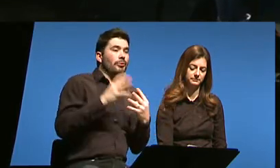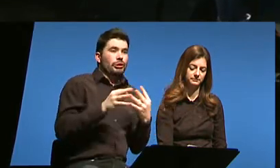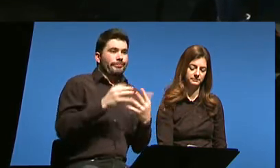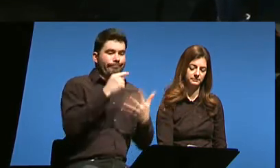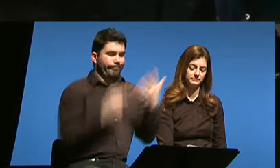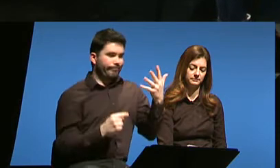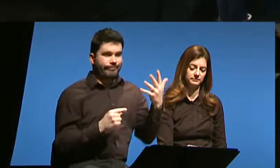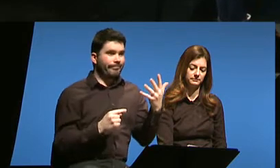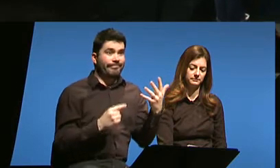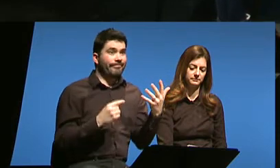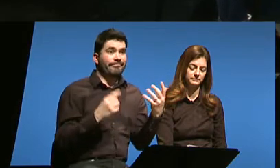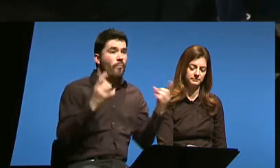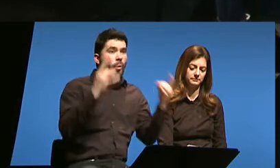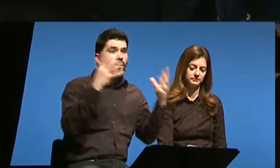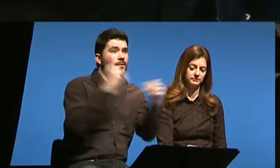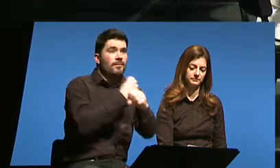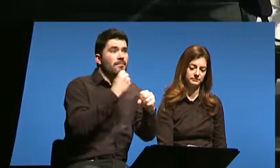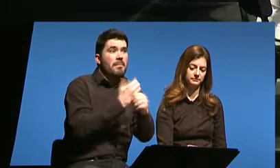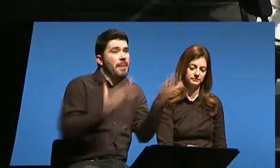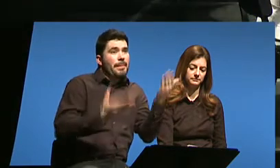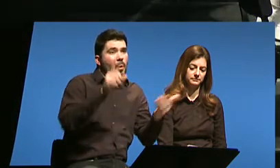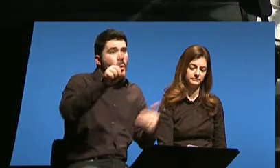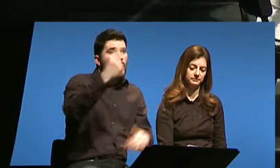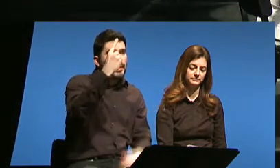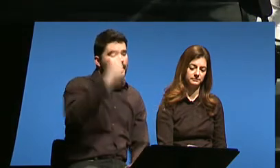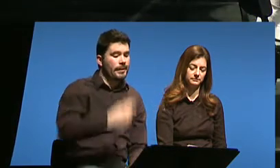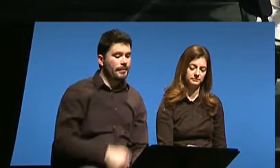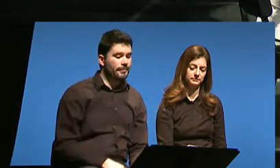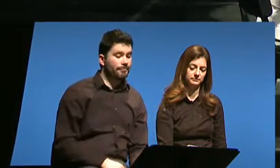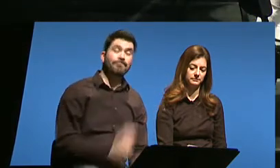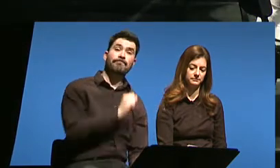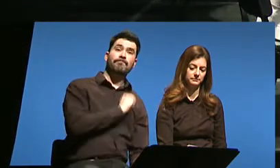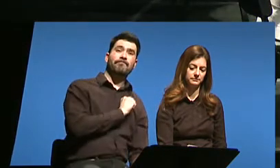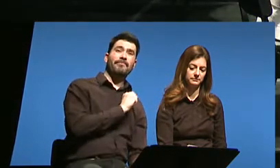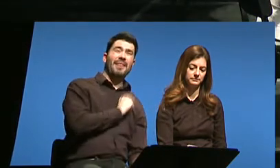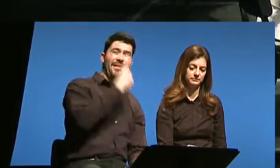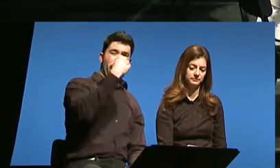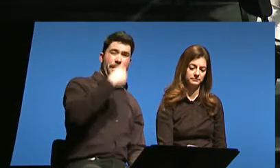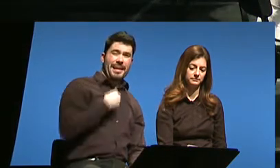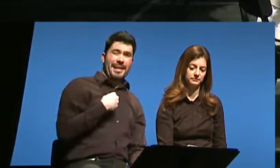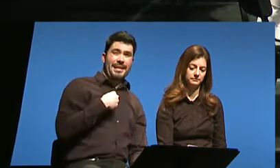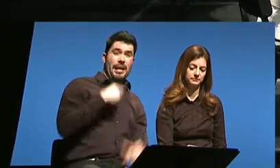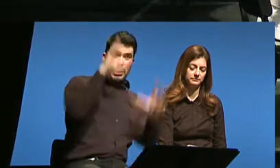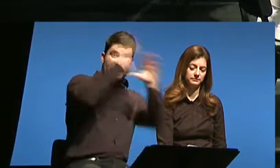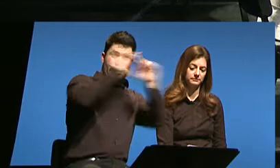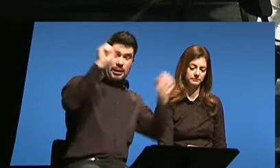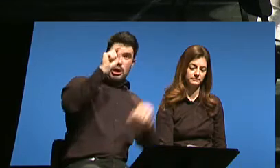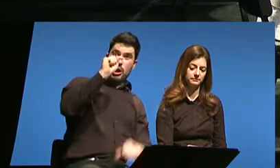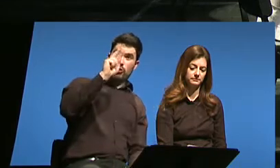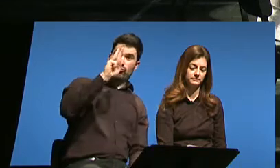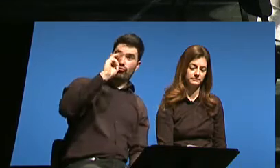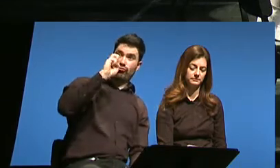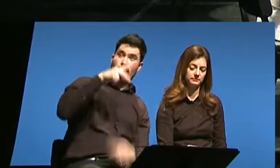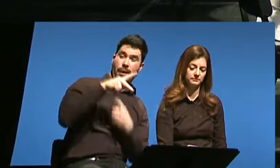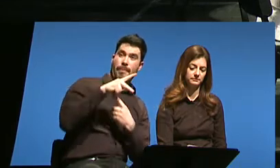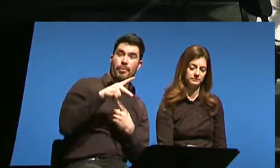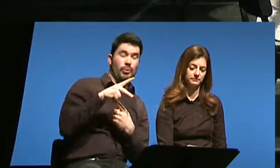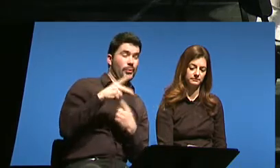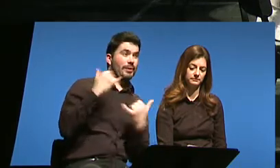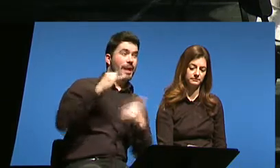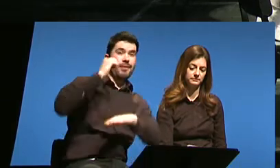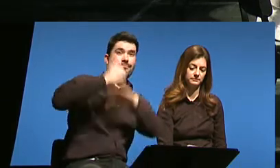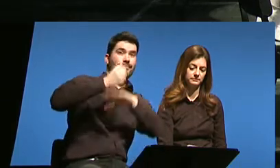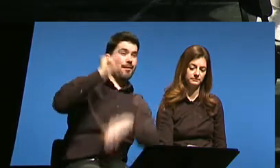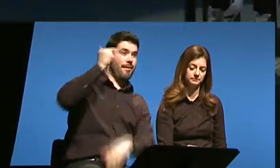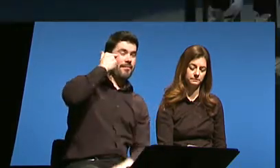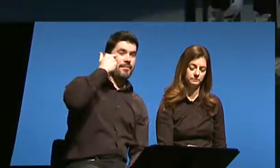is violence. For me, Trump's victory, and now his administration, just reinforces what I have